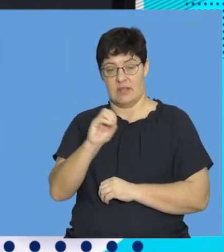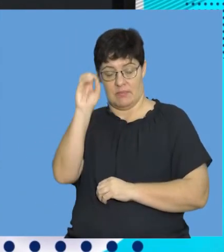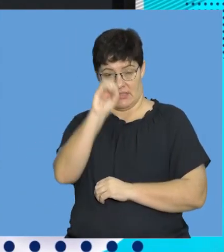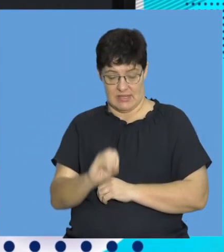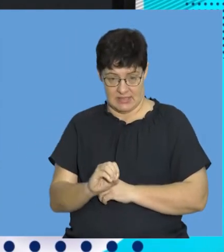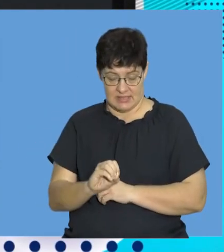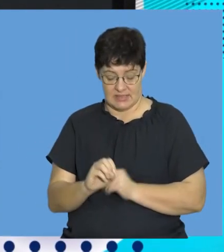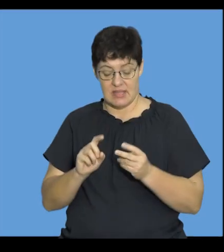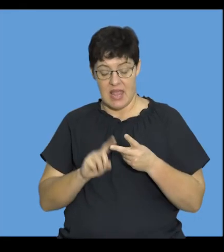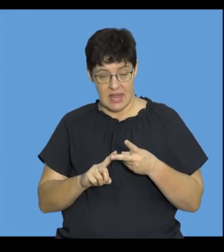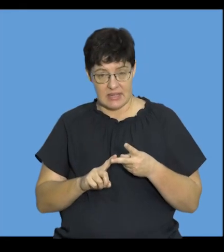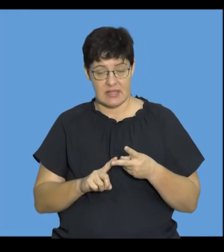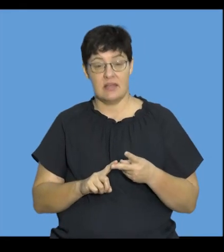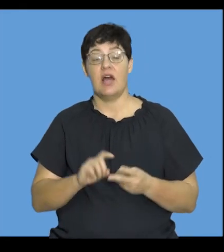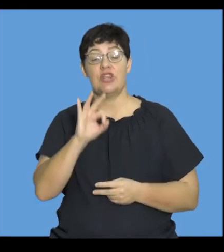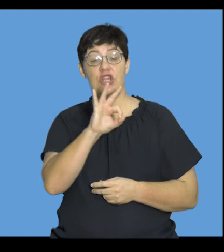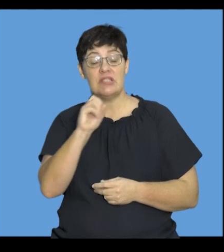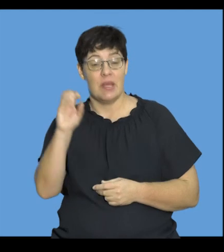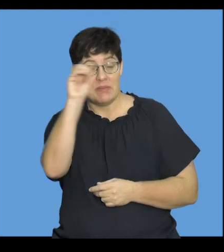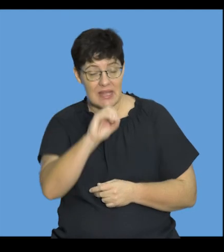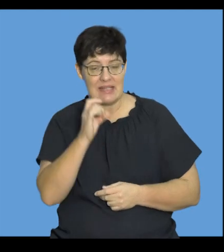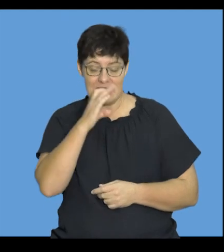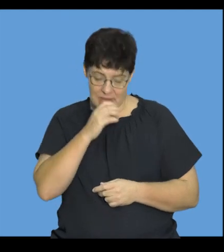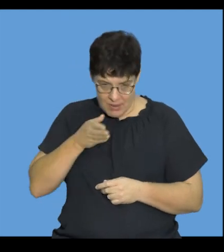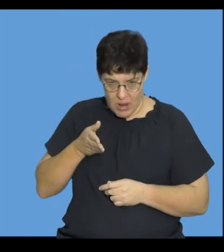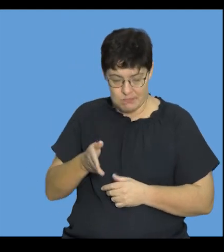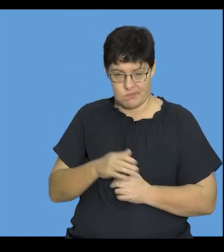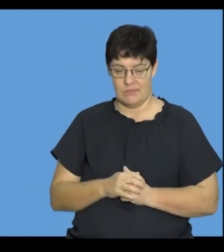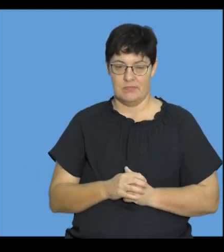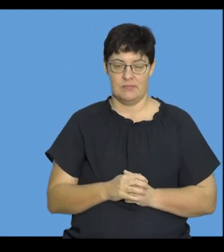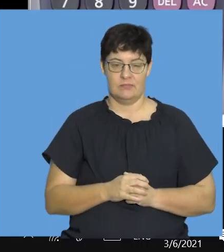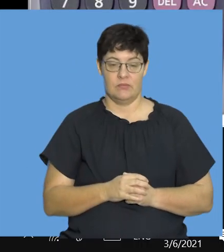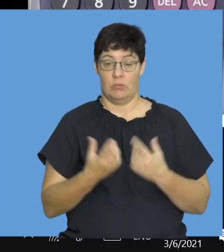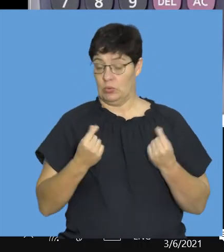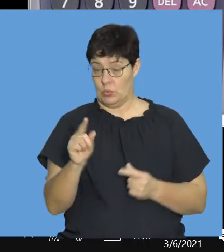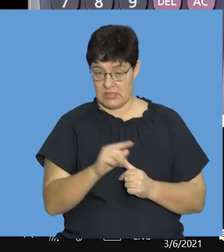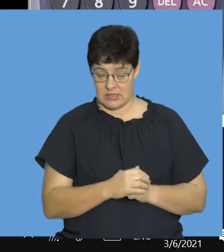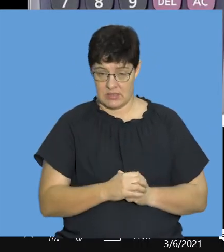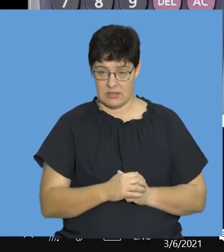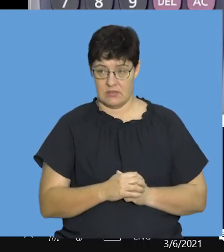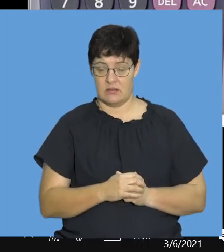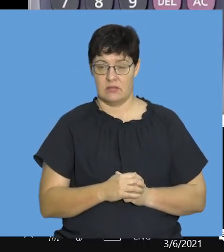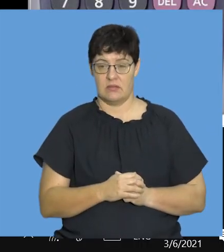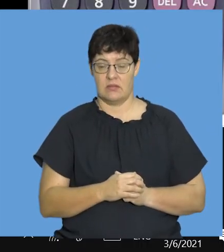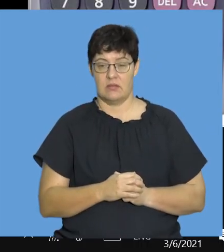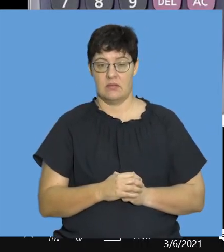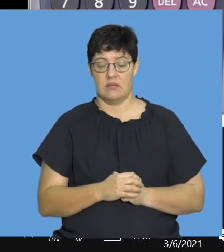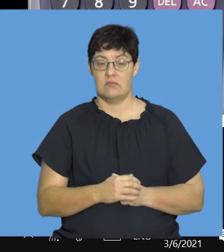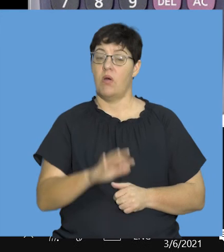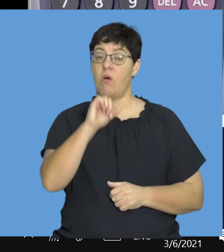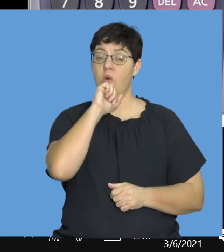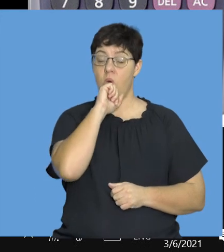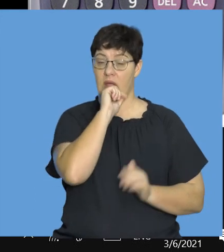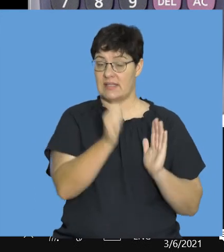and 30% in September. So once again, what do? This is what I do. I take my August sale